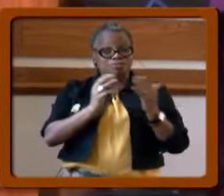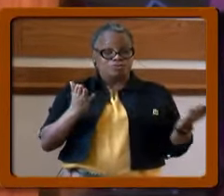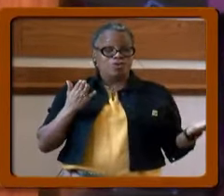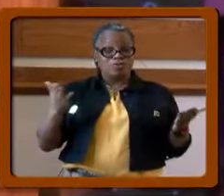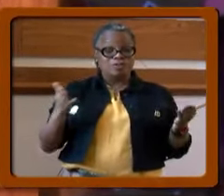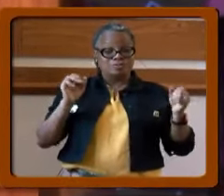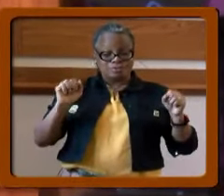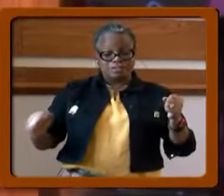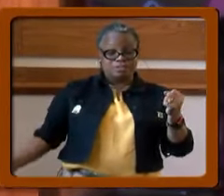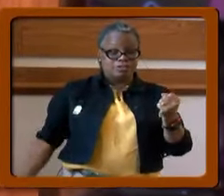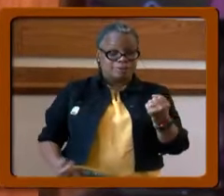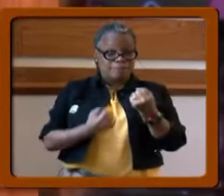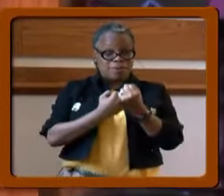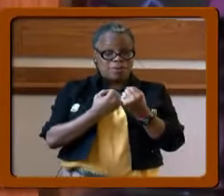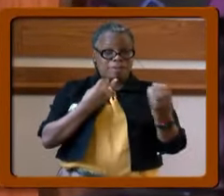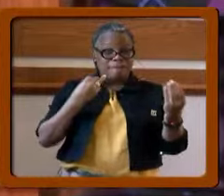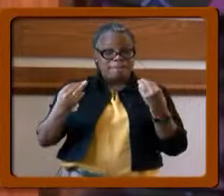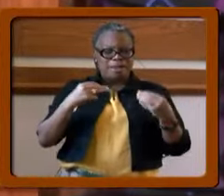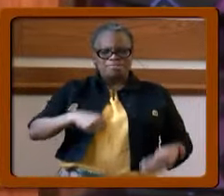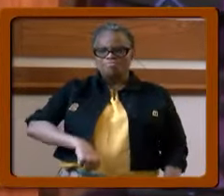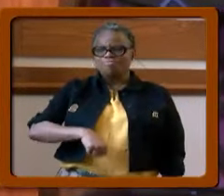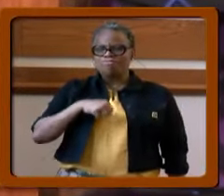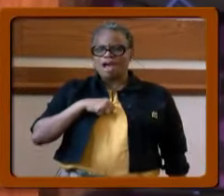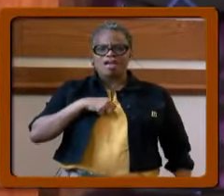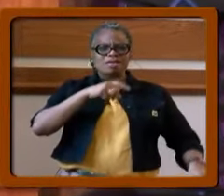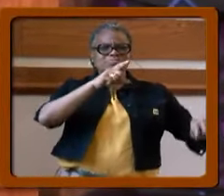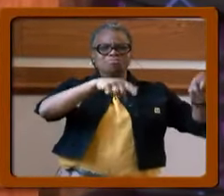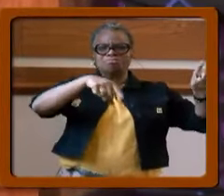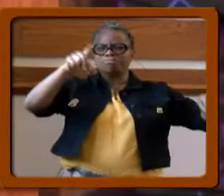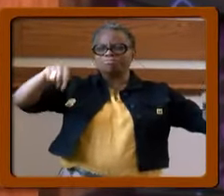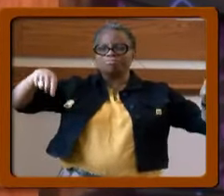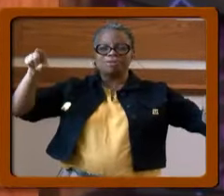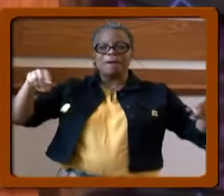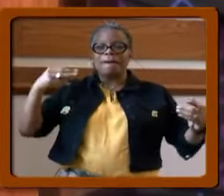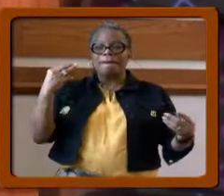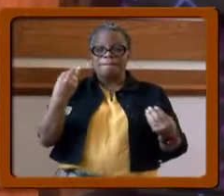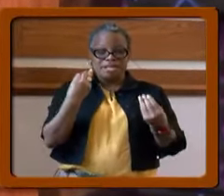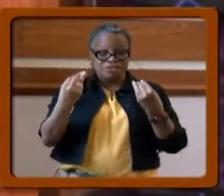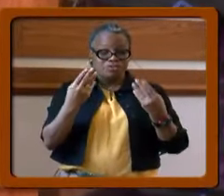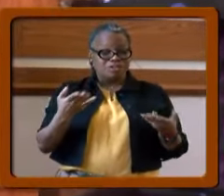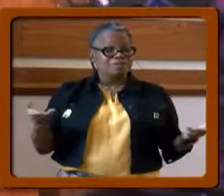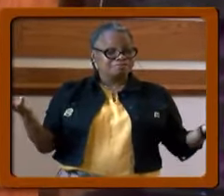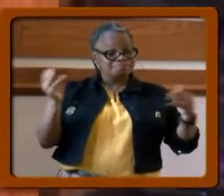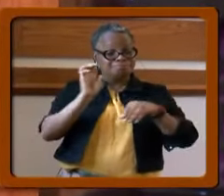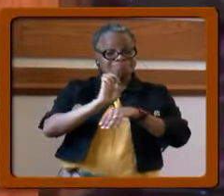that you can support our ministry. So proud of all the ministries of Ebenezer Church.